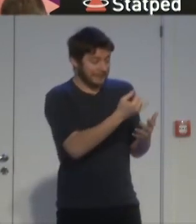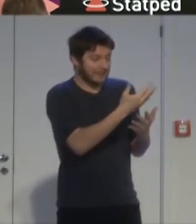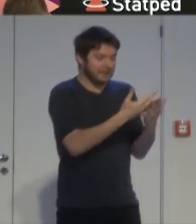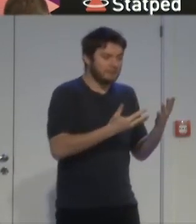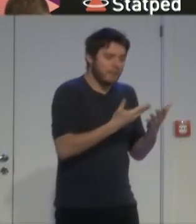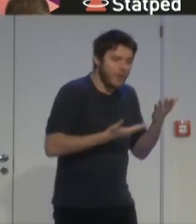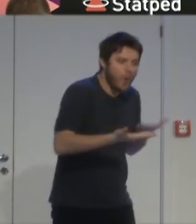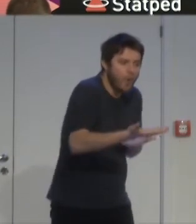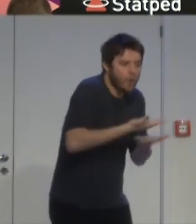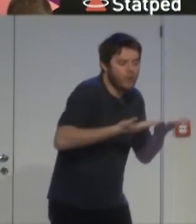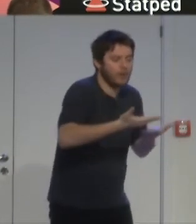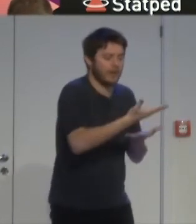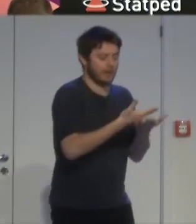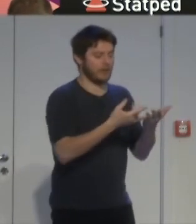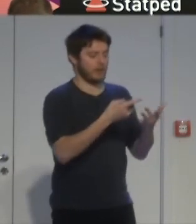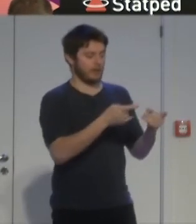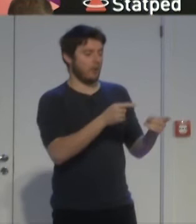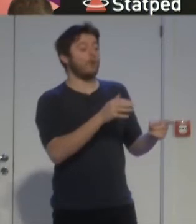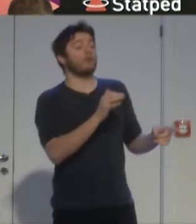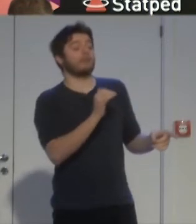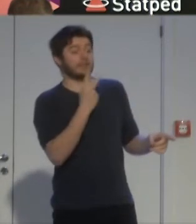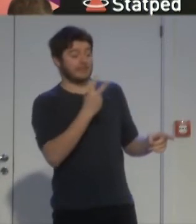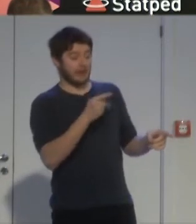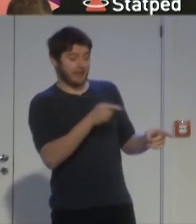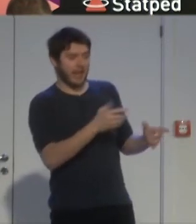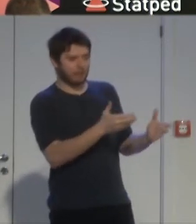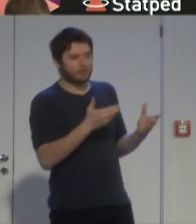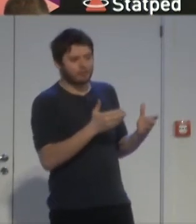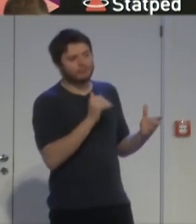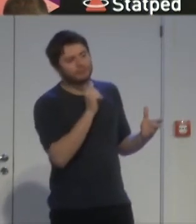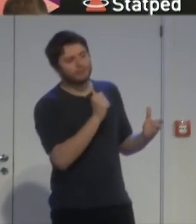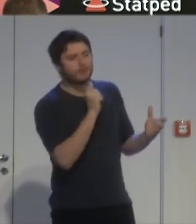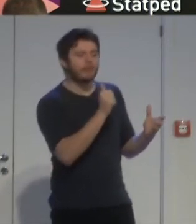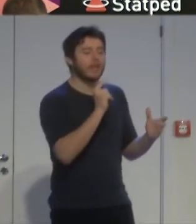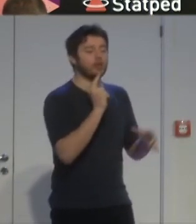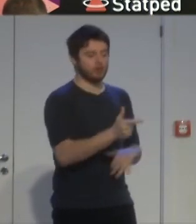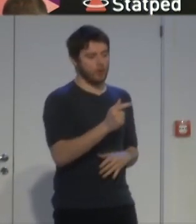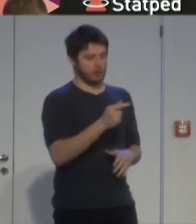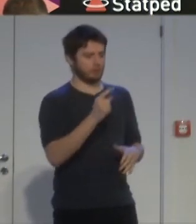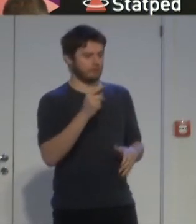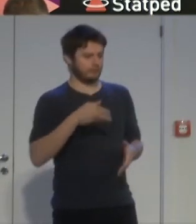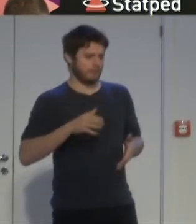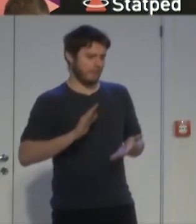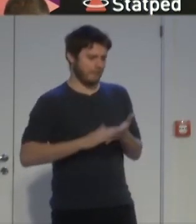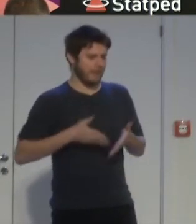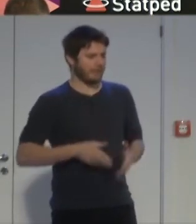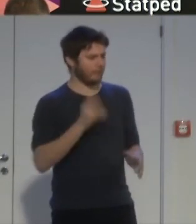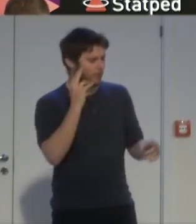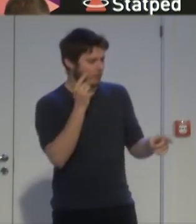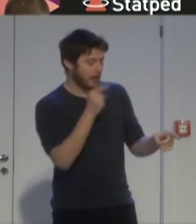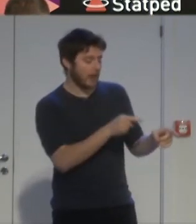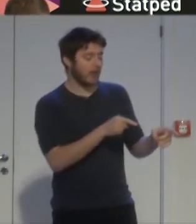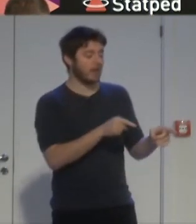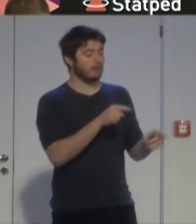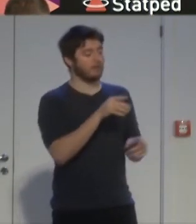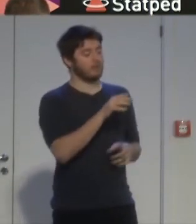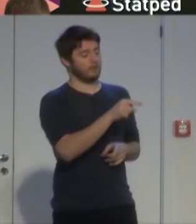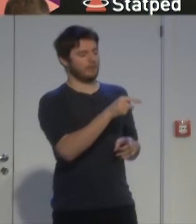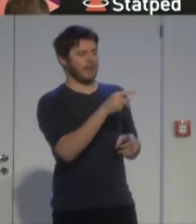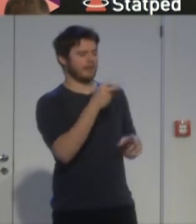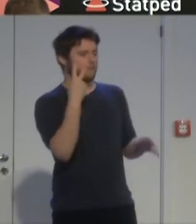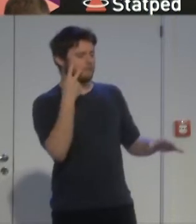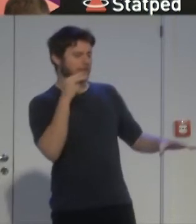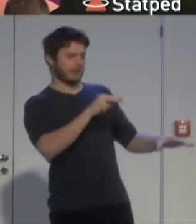see it because of congenital deaf blindness. And the embodied perspectives on languaging are more relevant